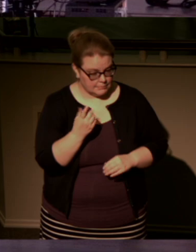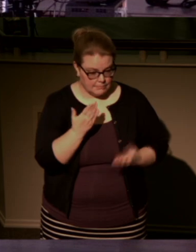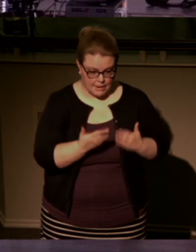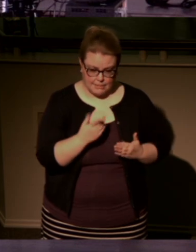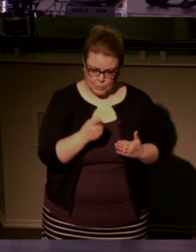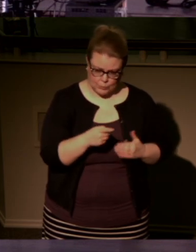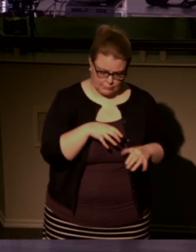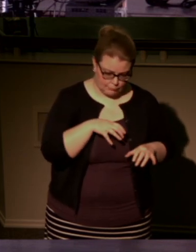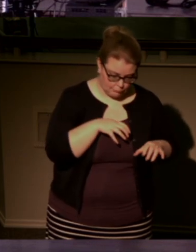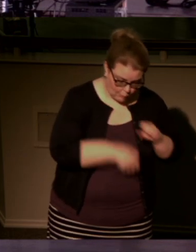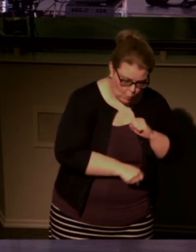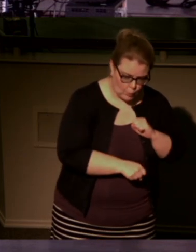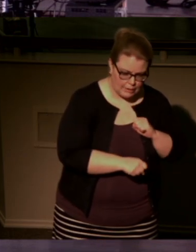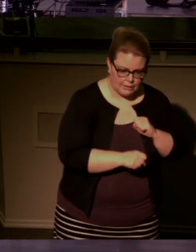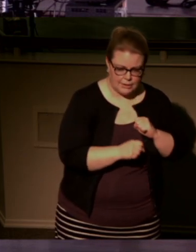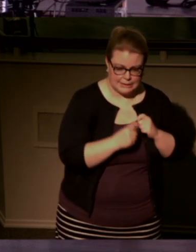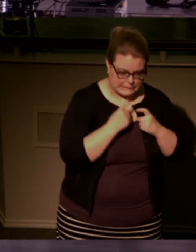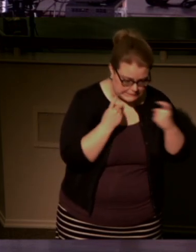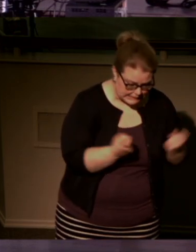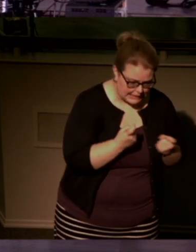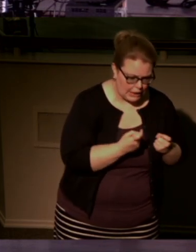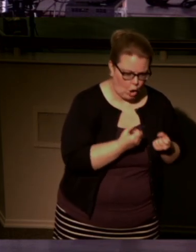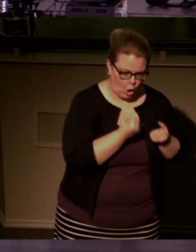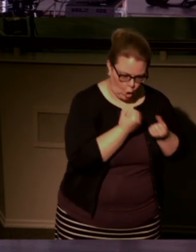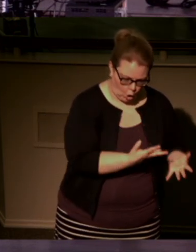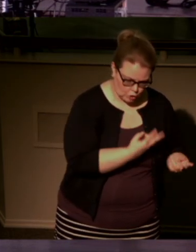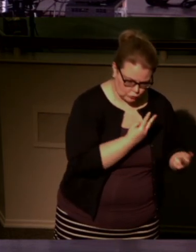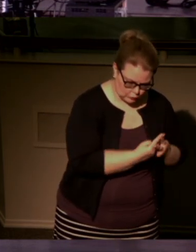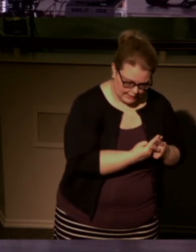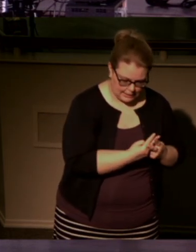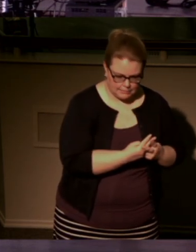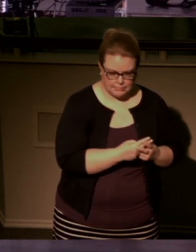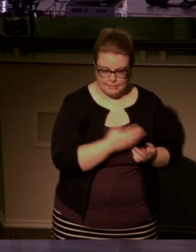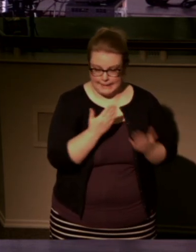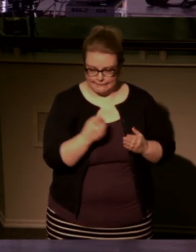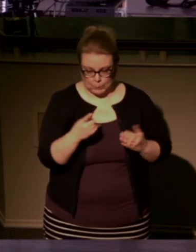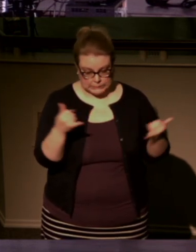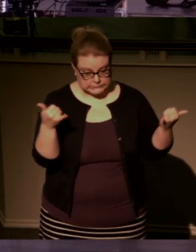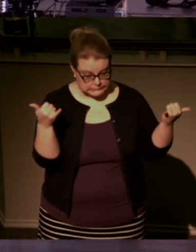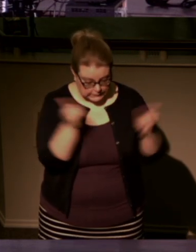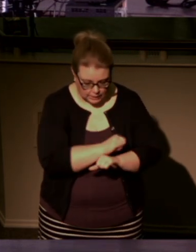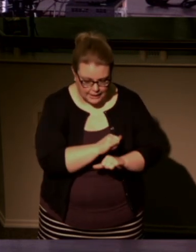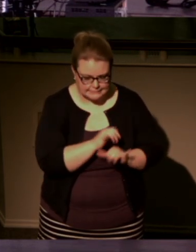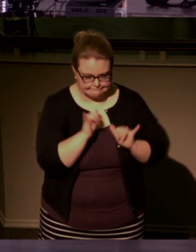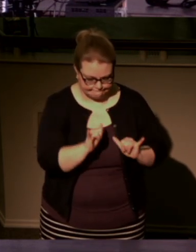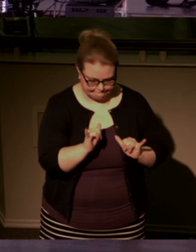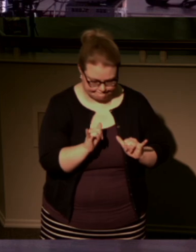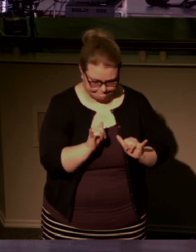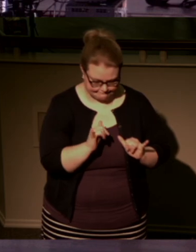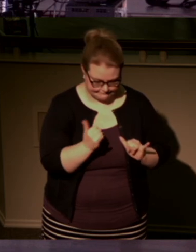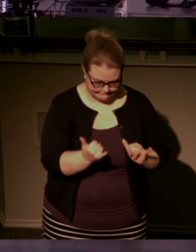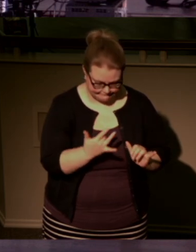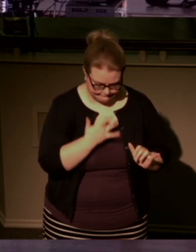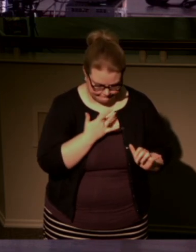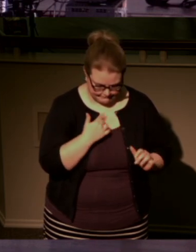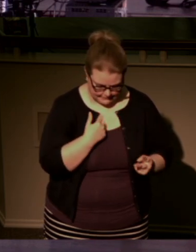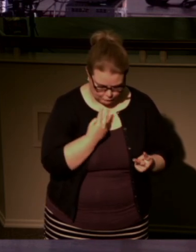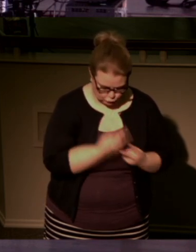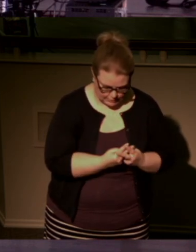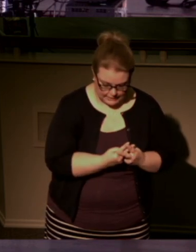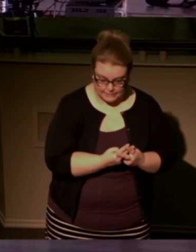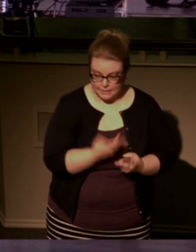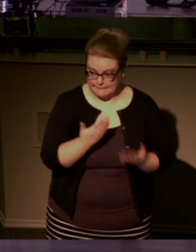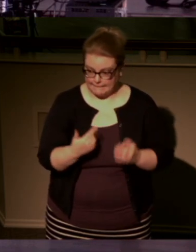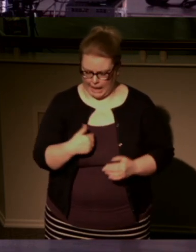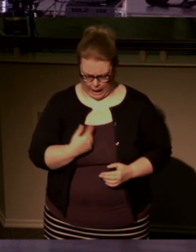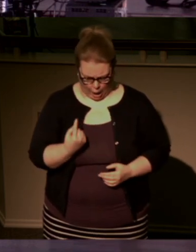got in the trap. You might have been foolish and got in the trap. You may have been wandering on your own and got in the